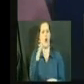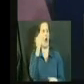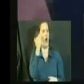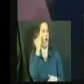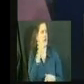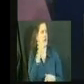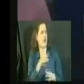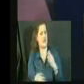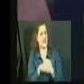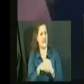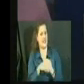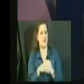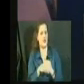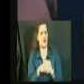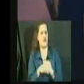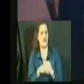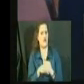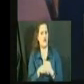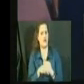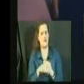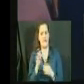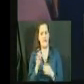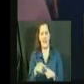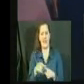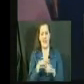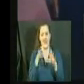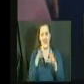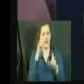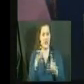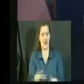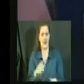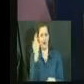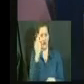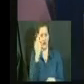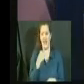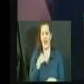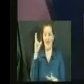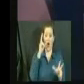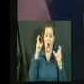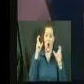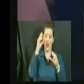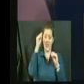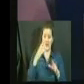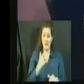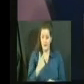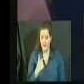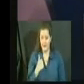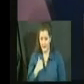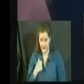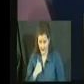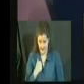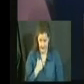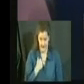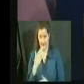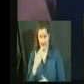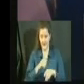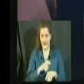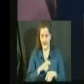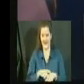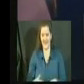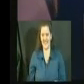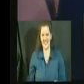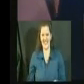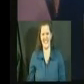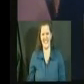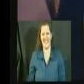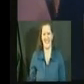facts. That's just testing for testing's sake. And I've heard teachers tell me that sometimes teachers have